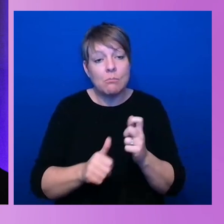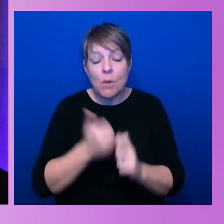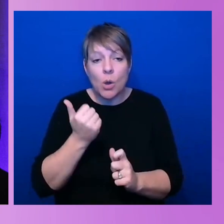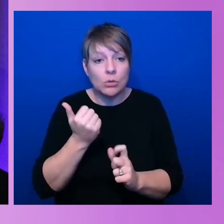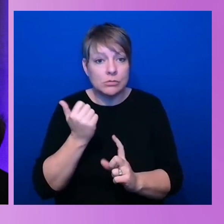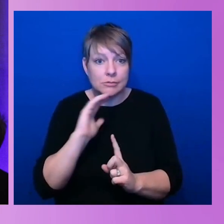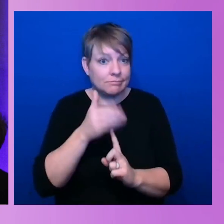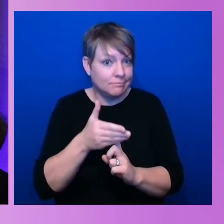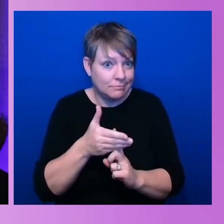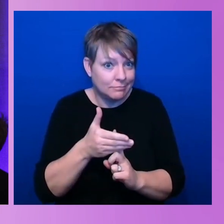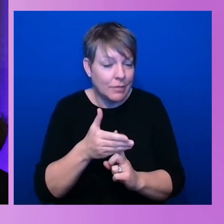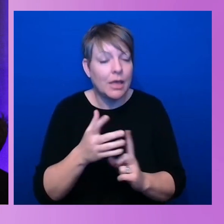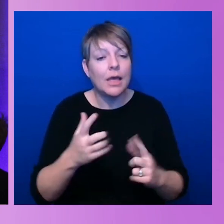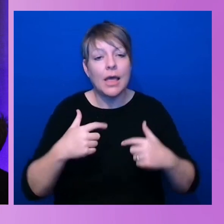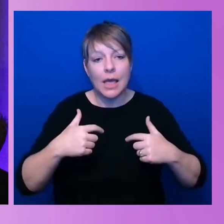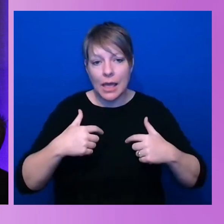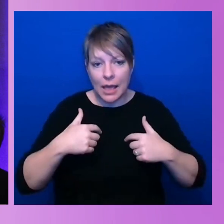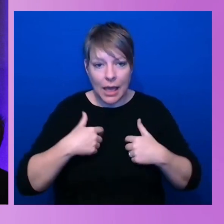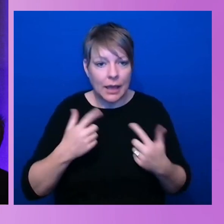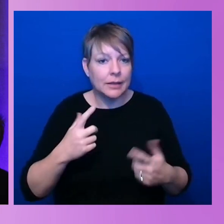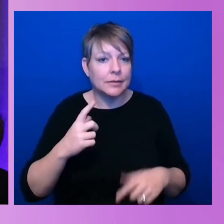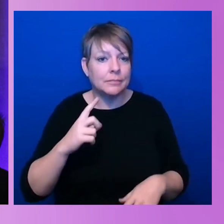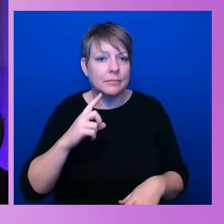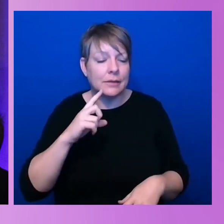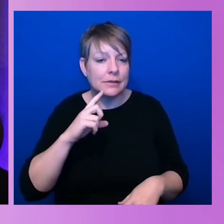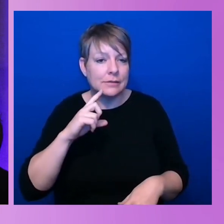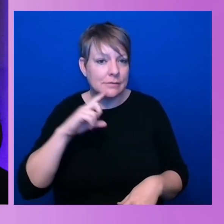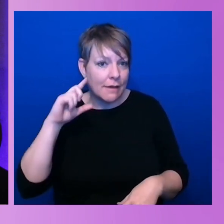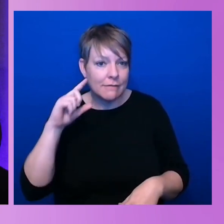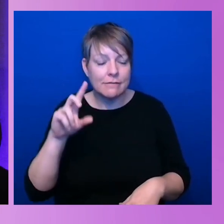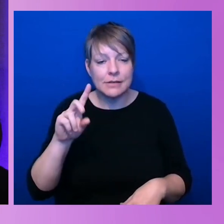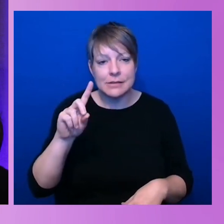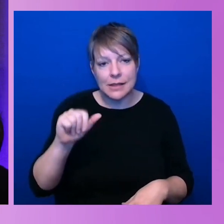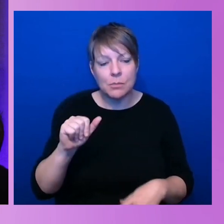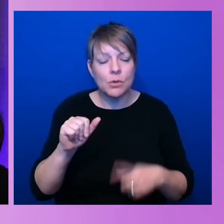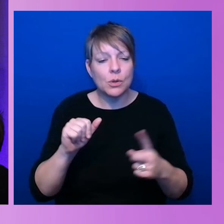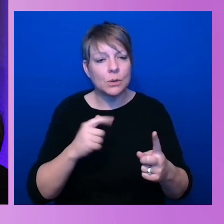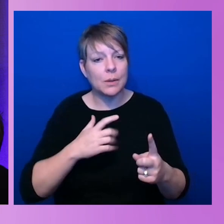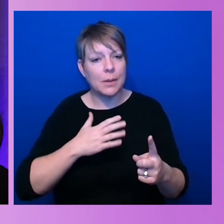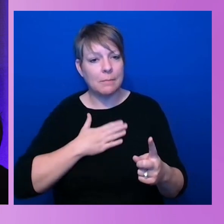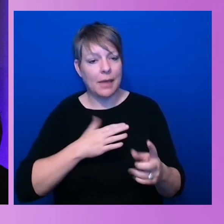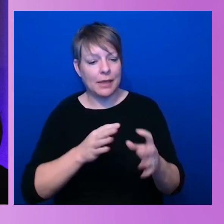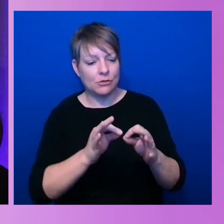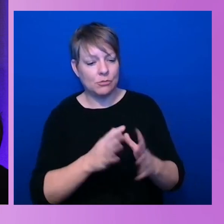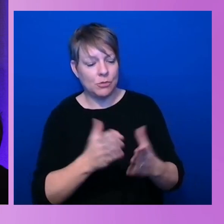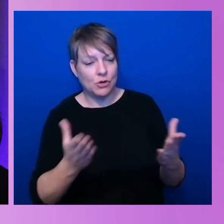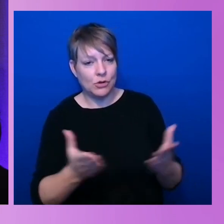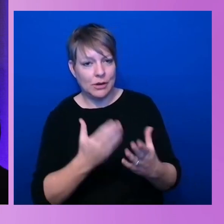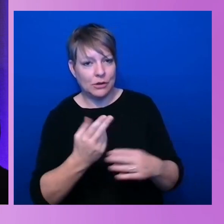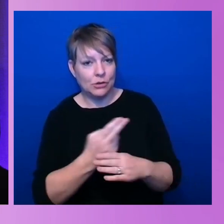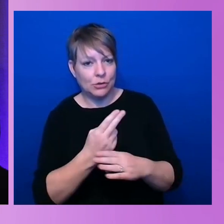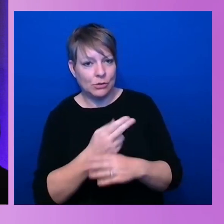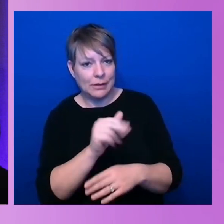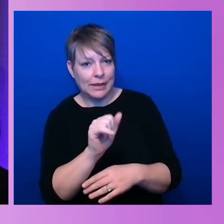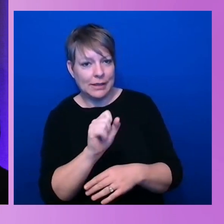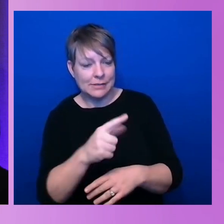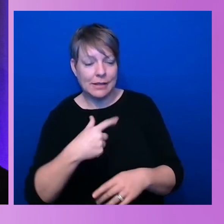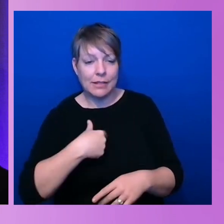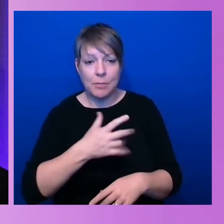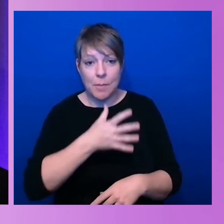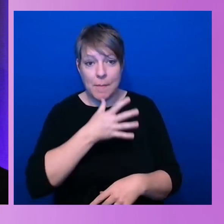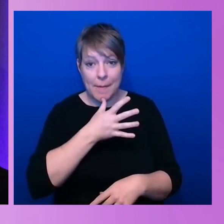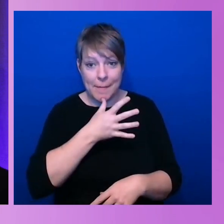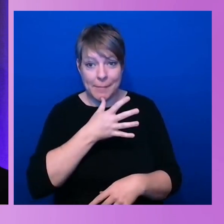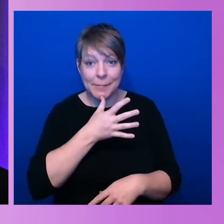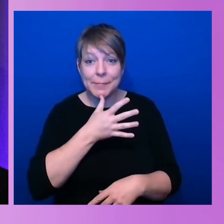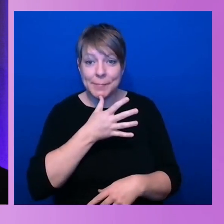and disabled. My interpreter, Mary, is here using American Sign Language. I'm a mom. I'm a mom of 4. 2 of them